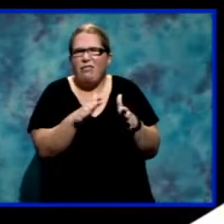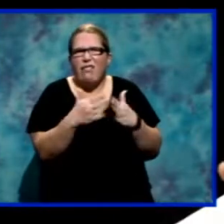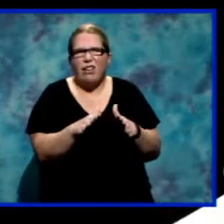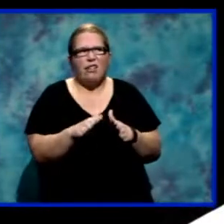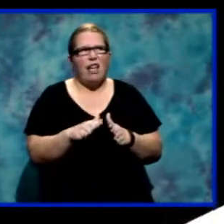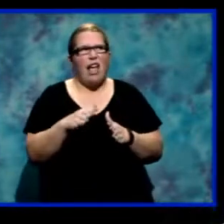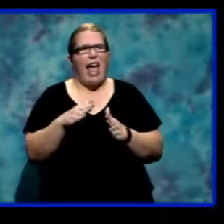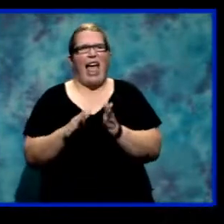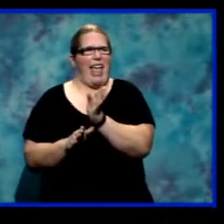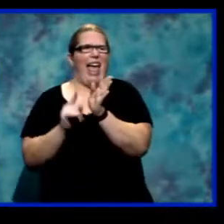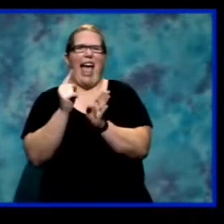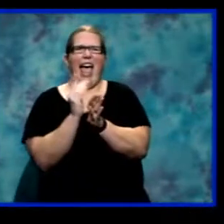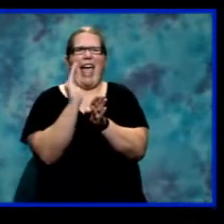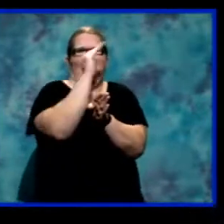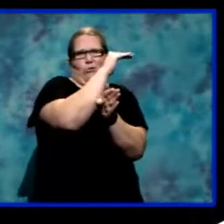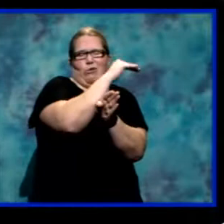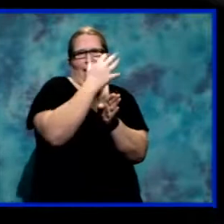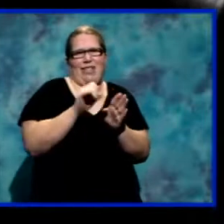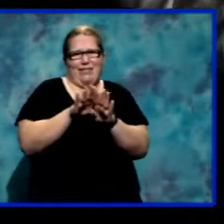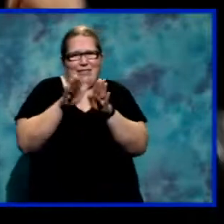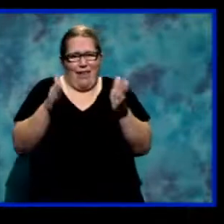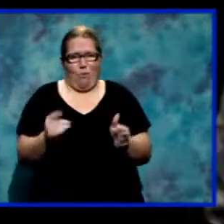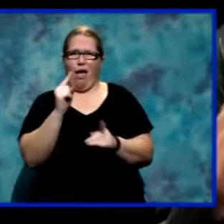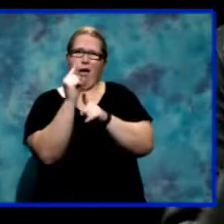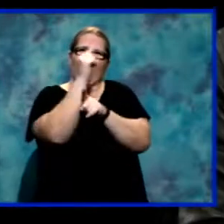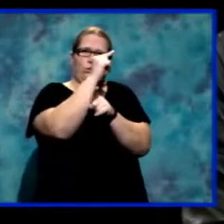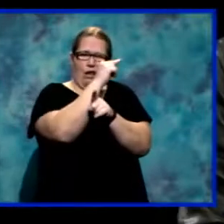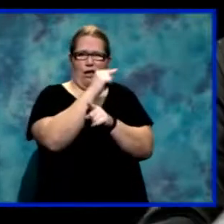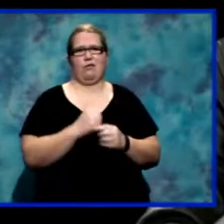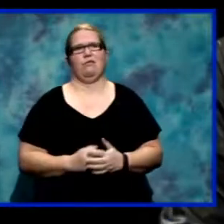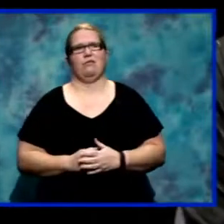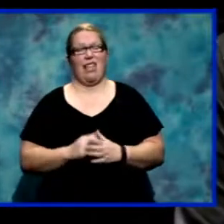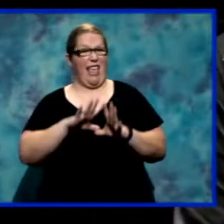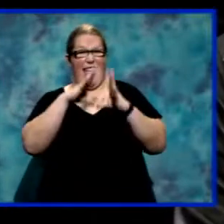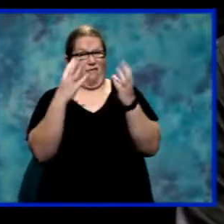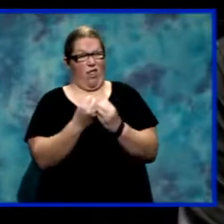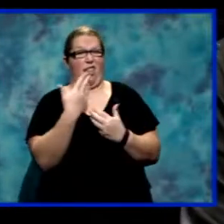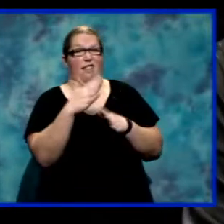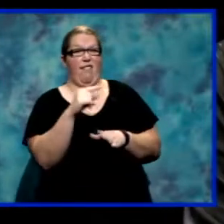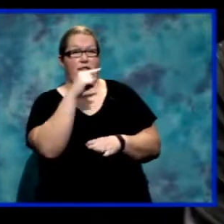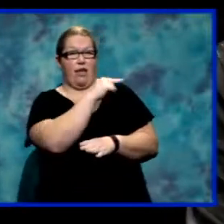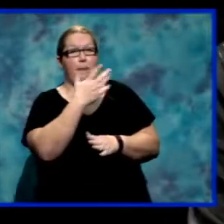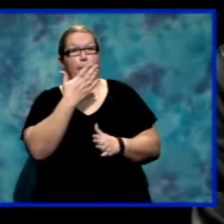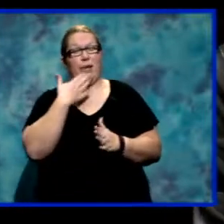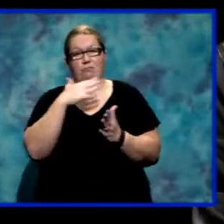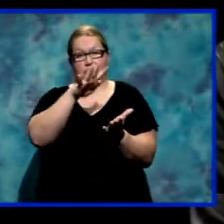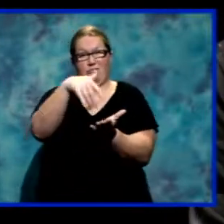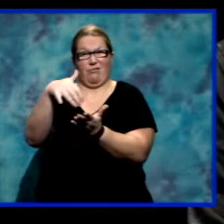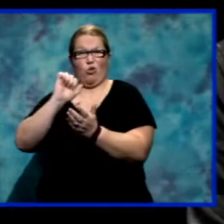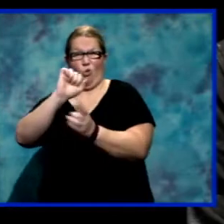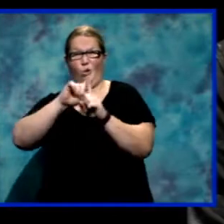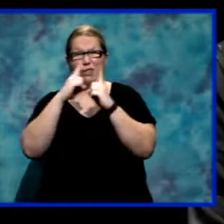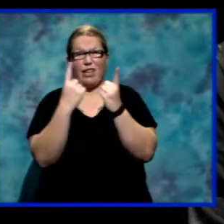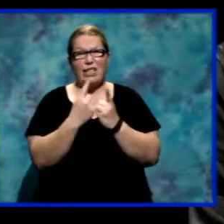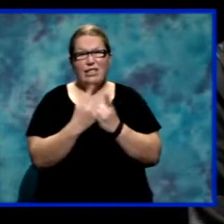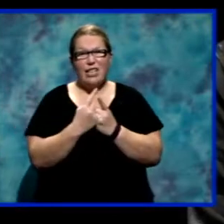just outside here. Where there's a table outside here. It's all there. Please collect your stuff. Even when you think